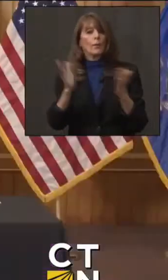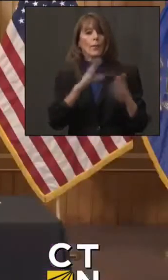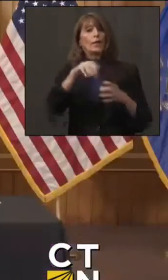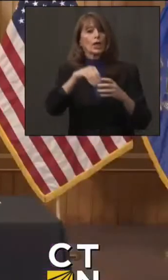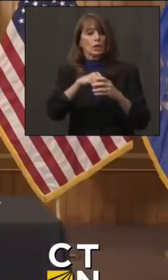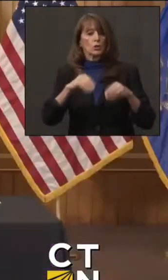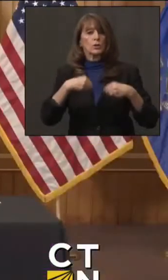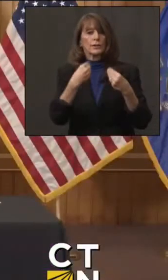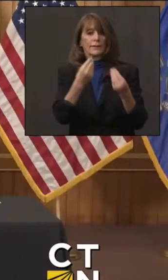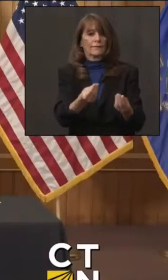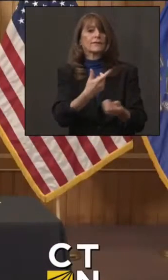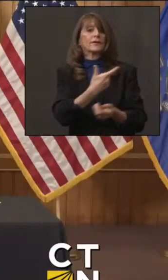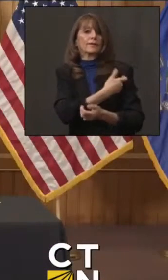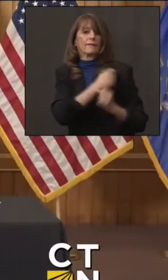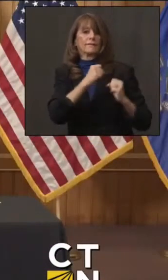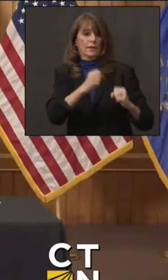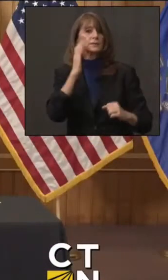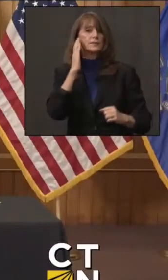Thank you both.